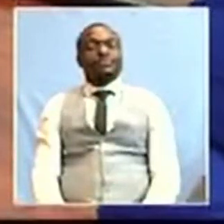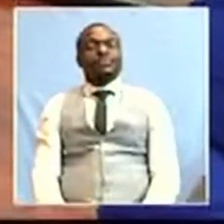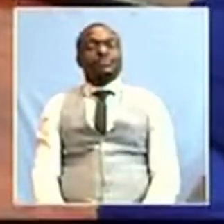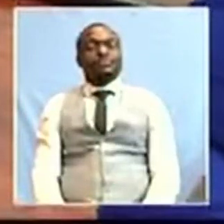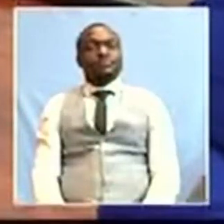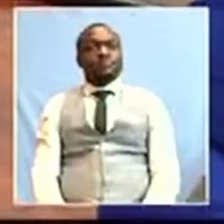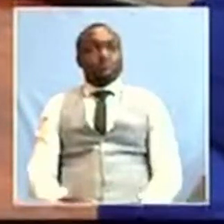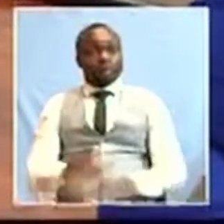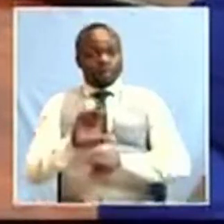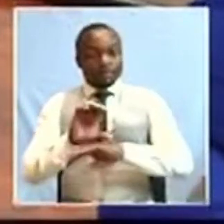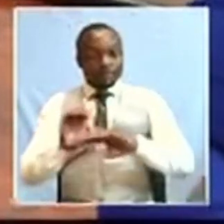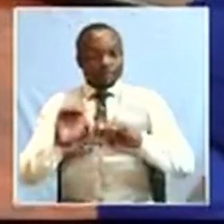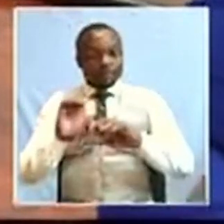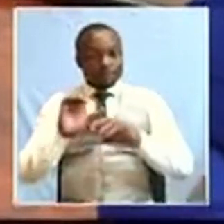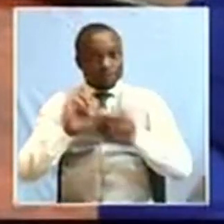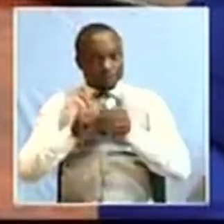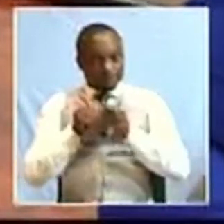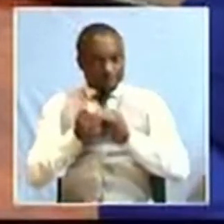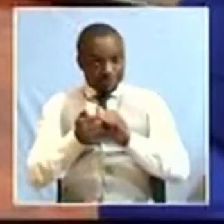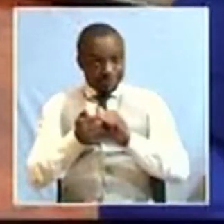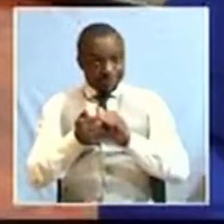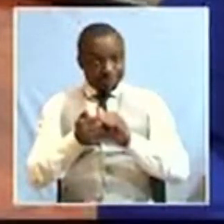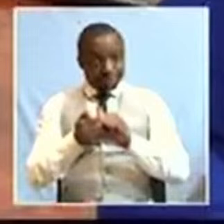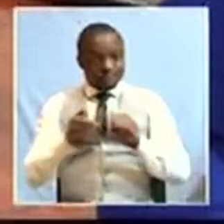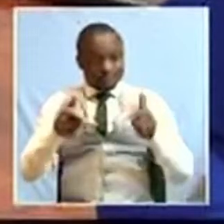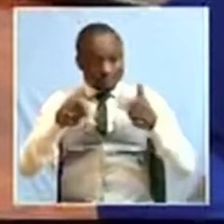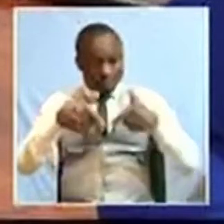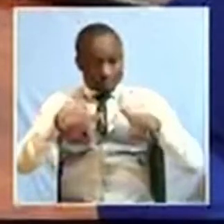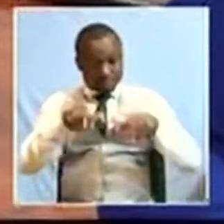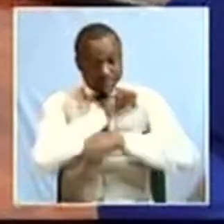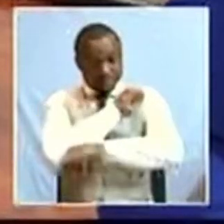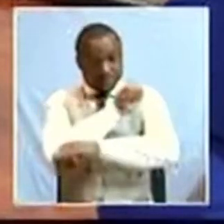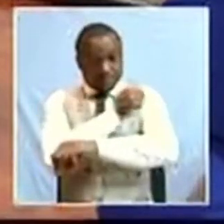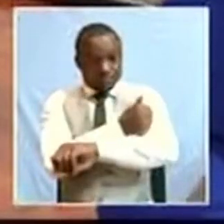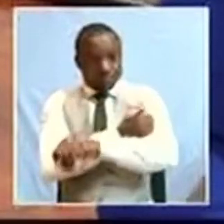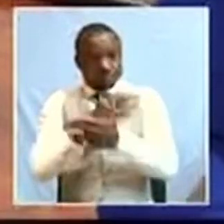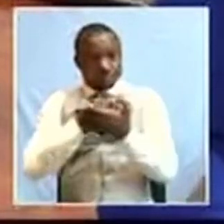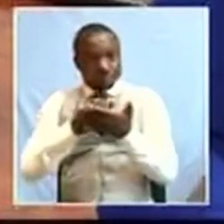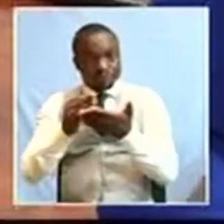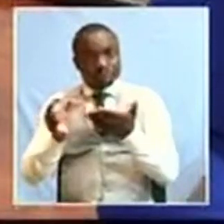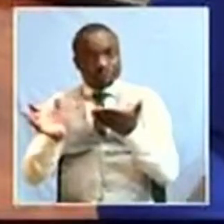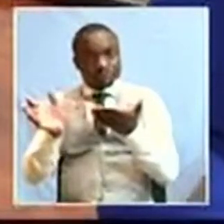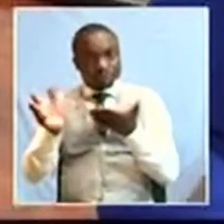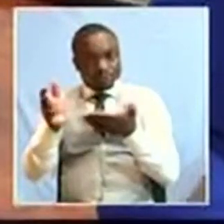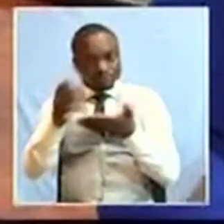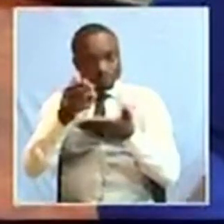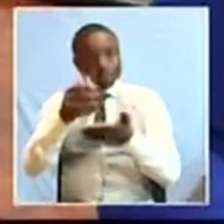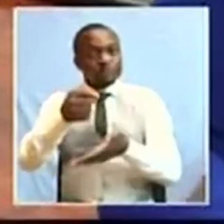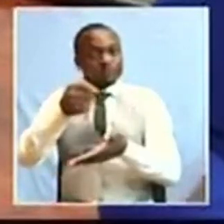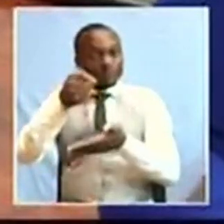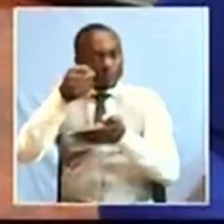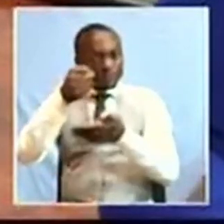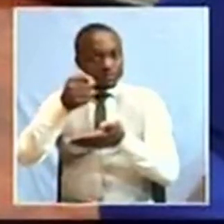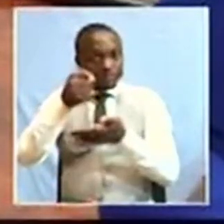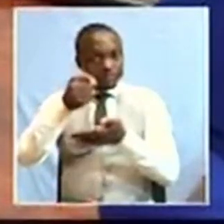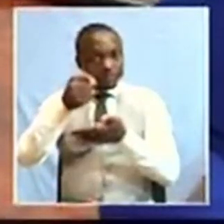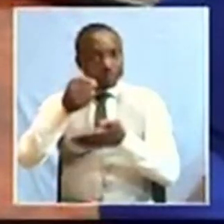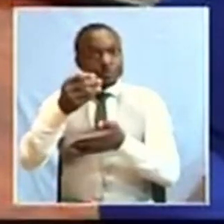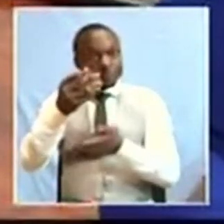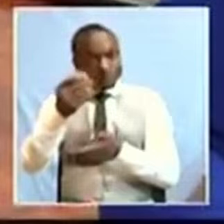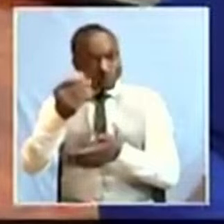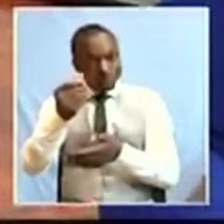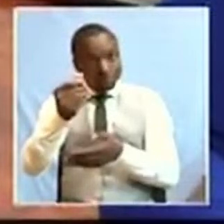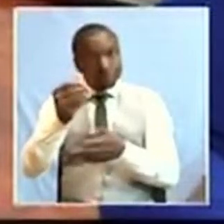Cause of query, Chair. The local authority failed to collect the entire budgeted for